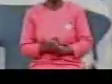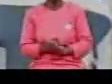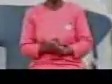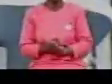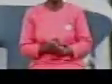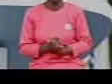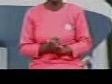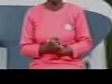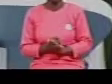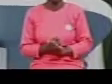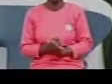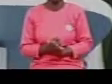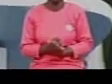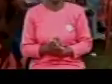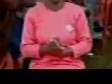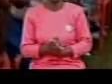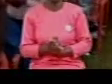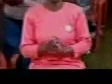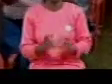Global hallelujah!